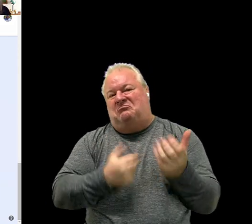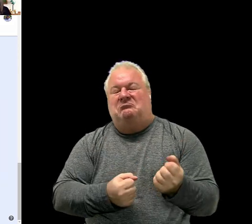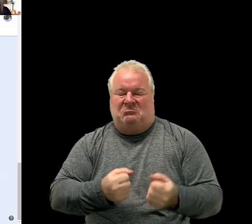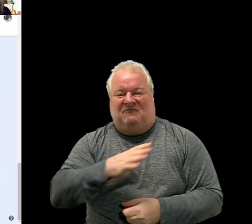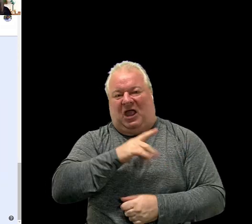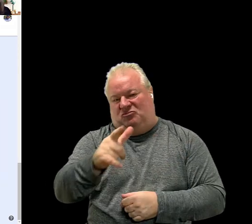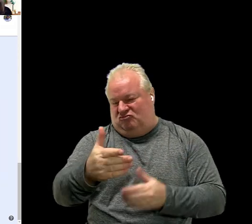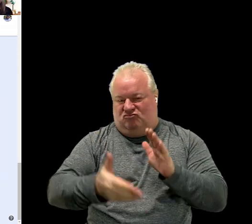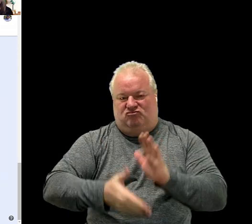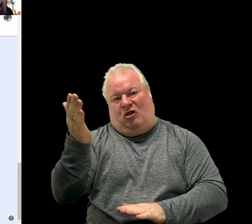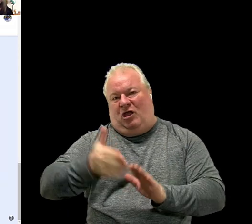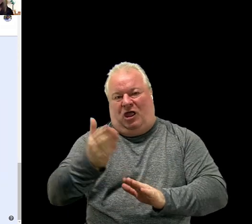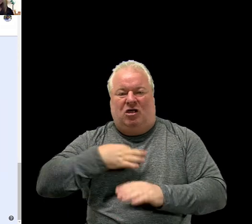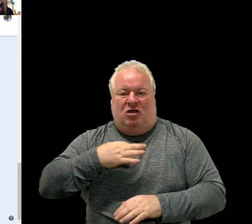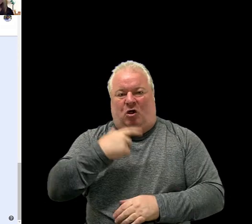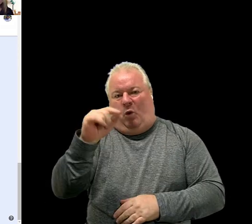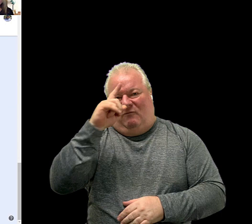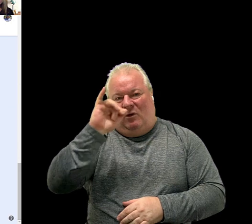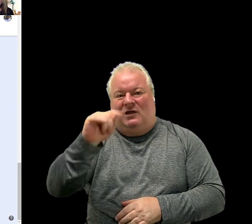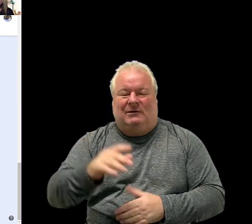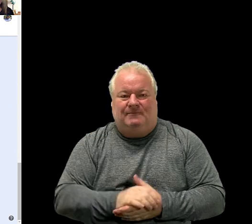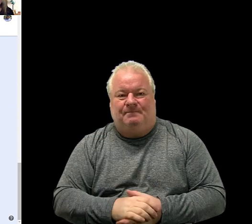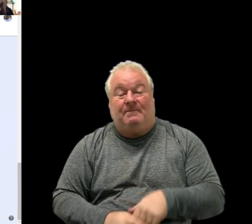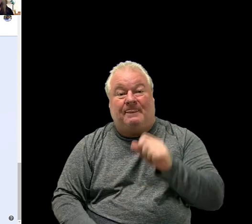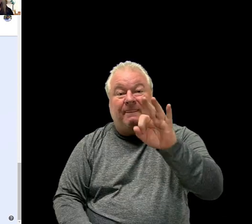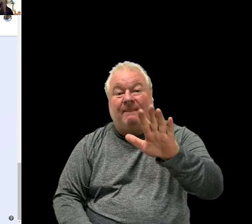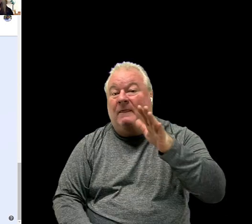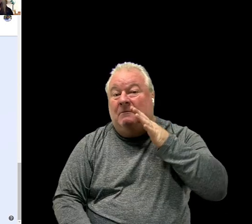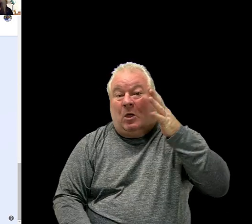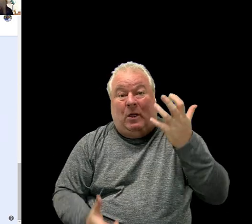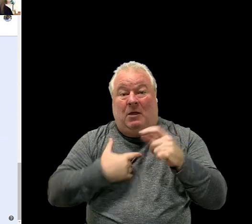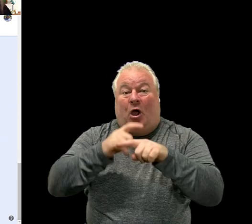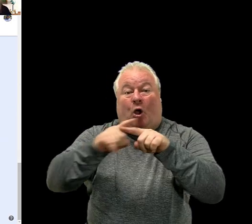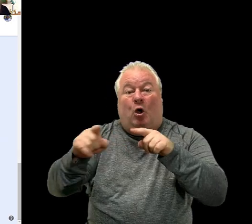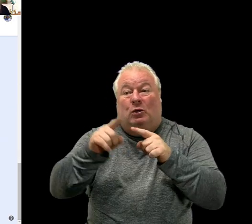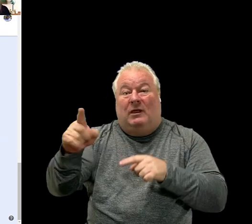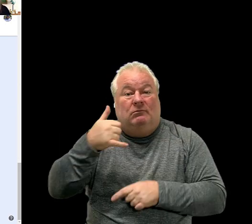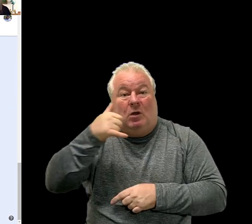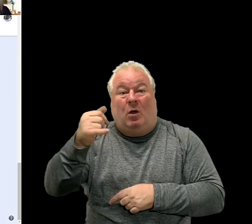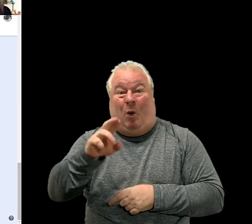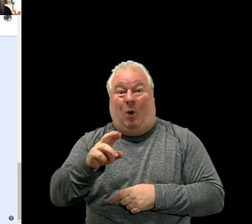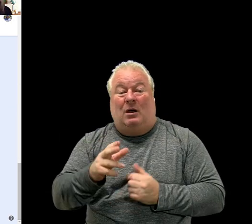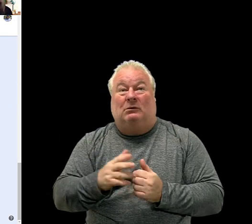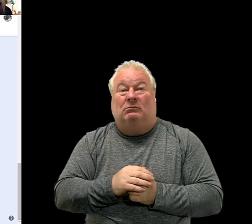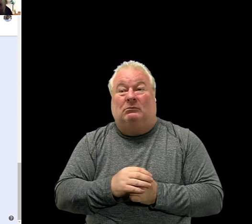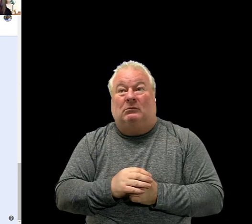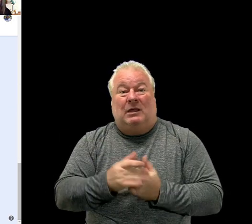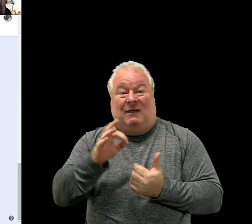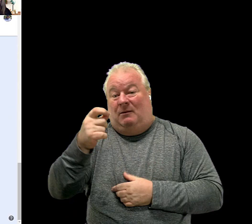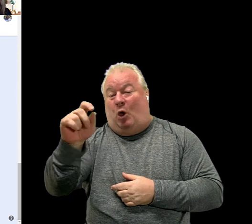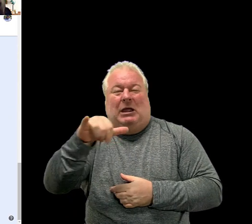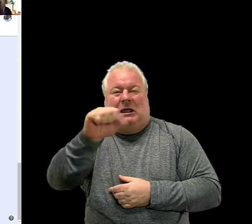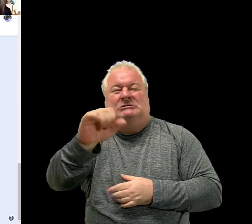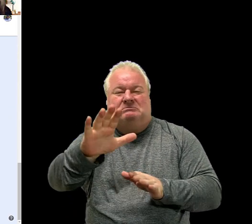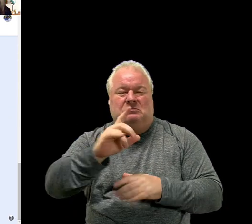you to run. And finally, if the parent wants me to call, or actually, doesn't matter, if they mark